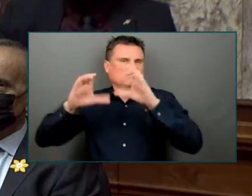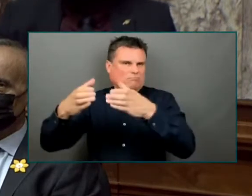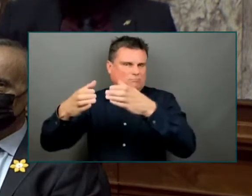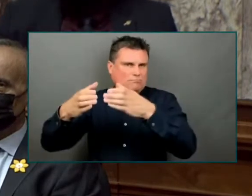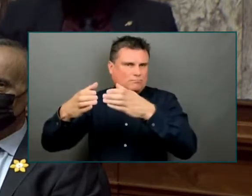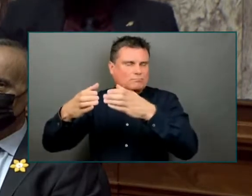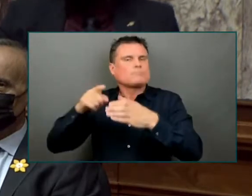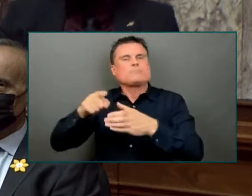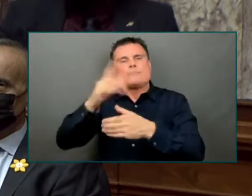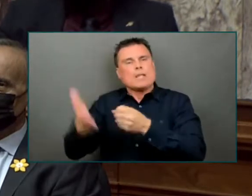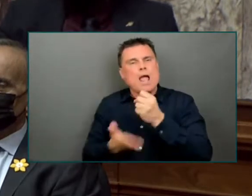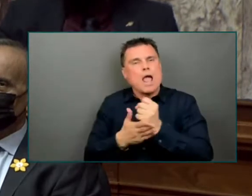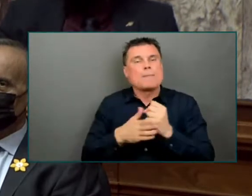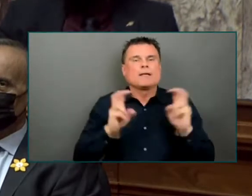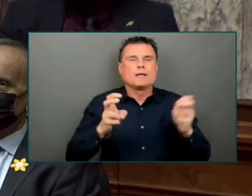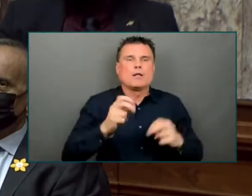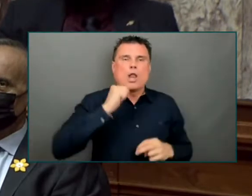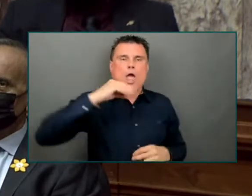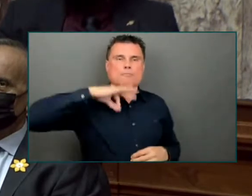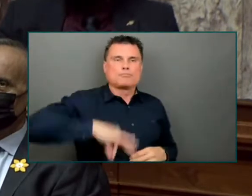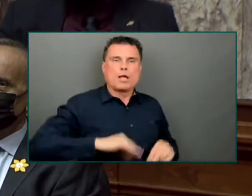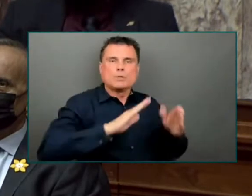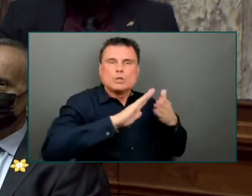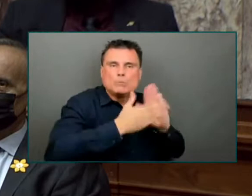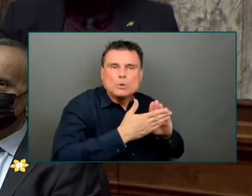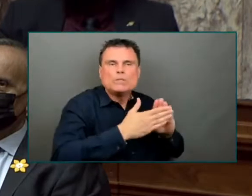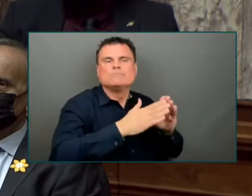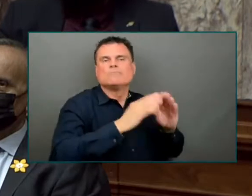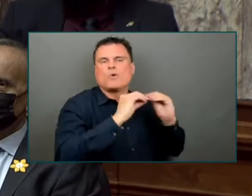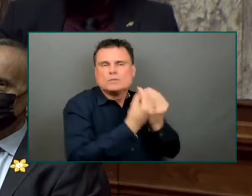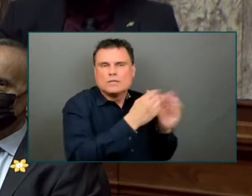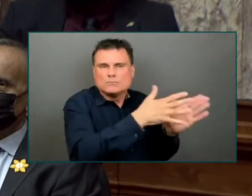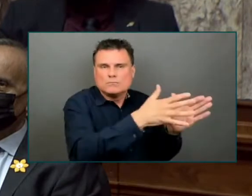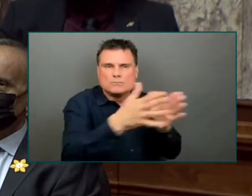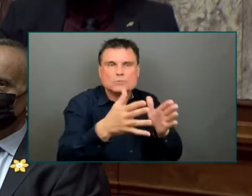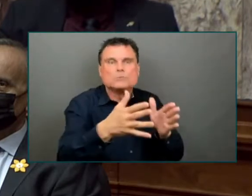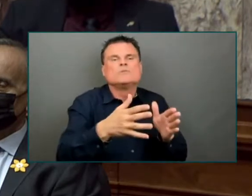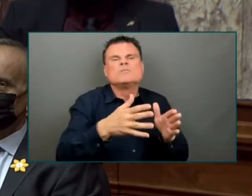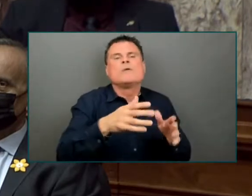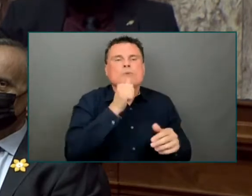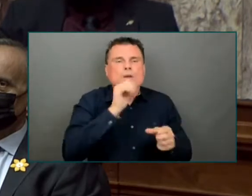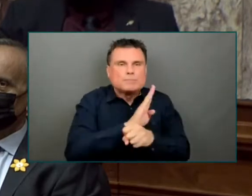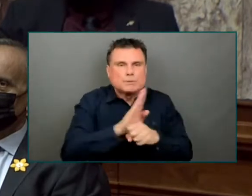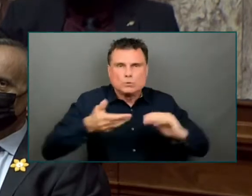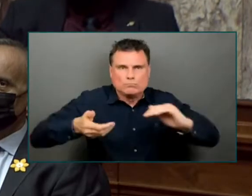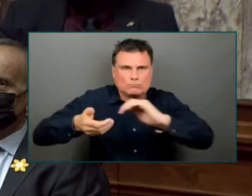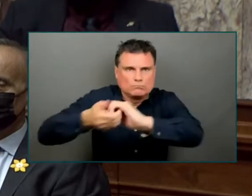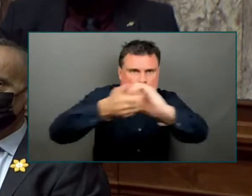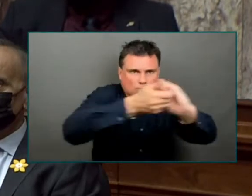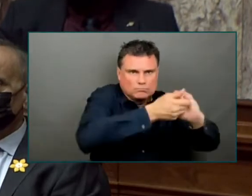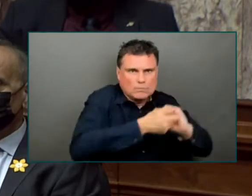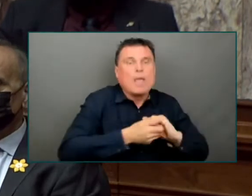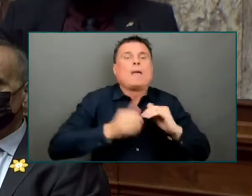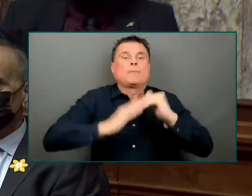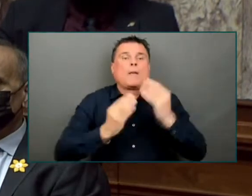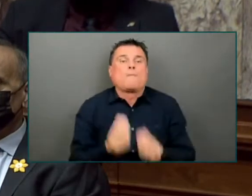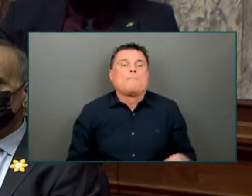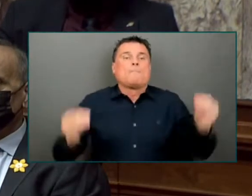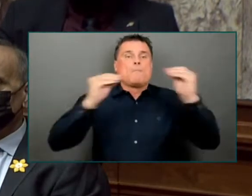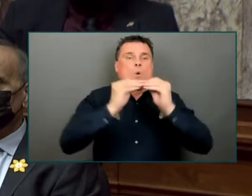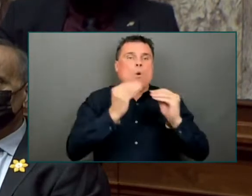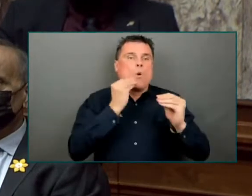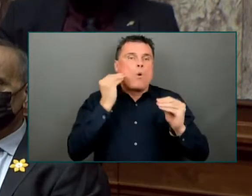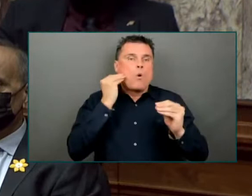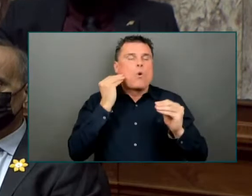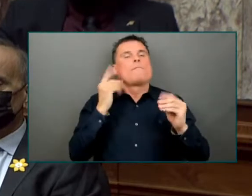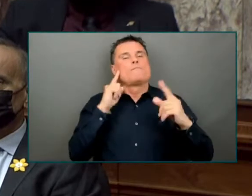approximately 9,000 new homes for middle-income British Columbians, and this is on top of the 26,000 homes that are already underway